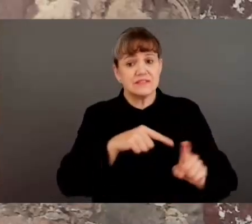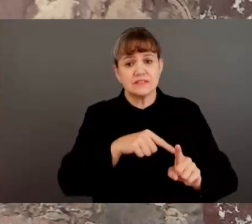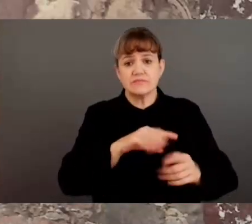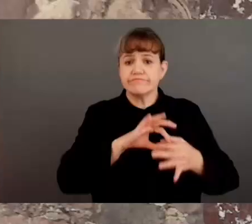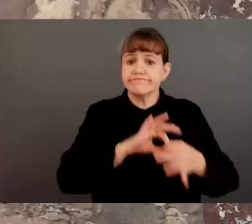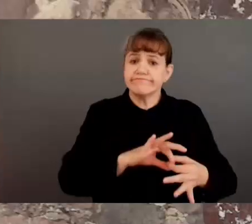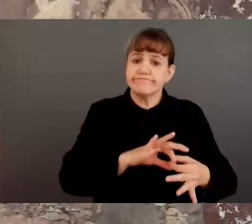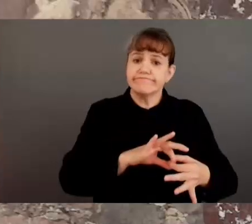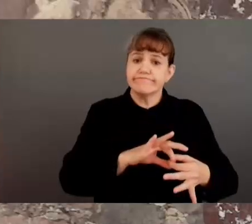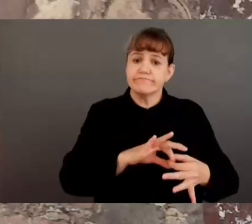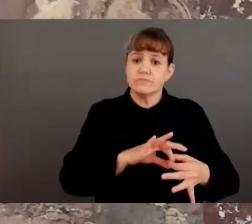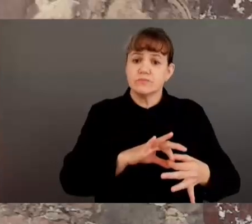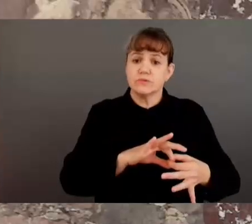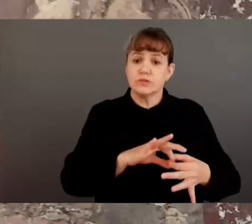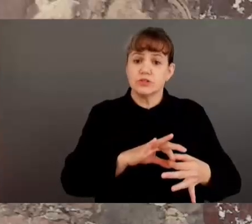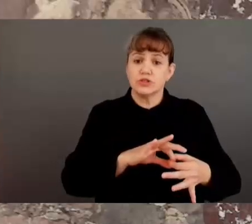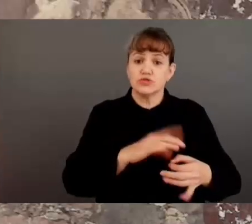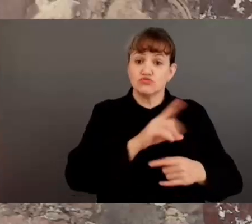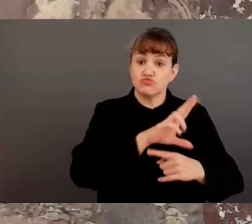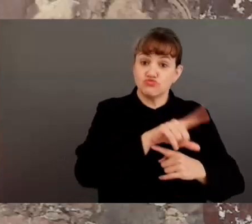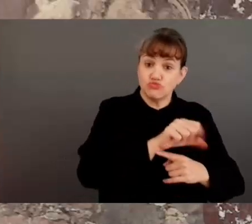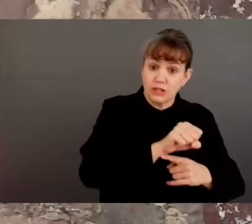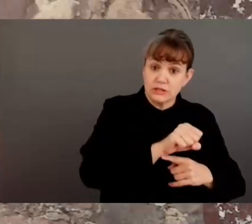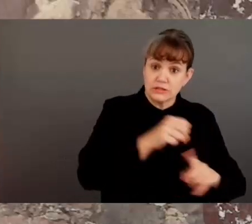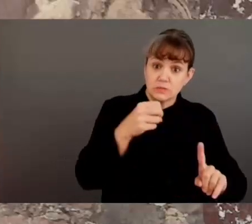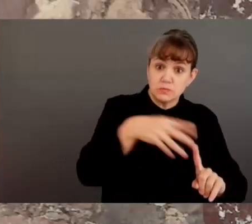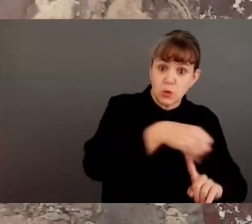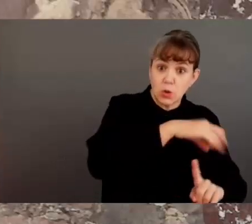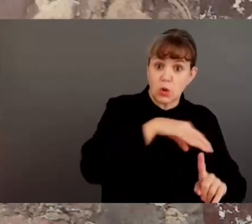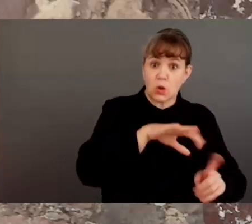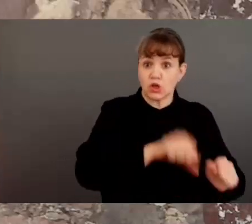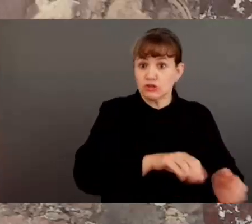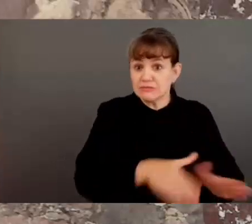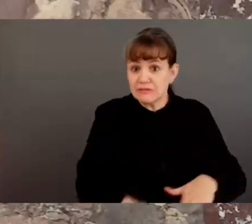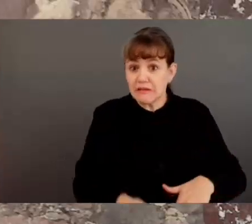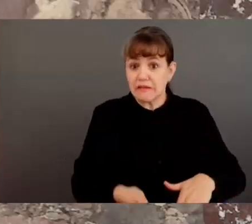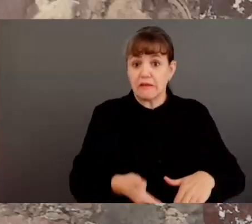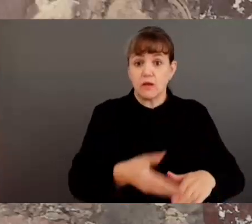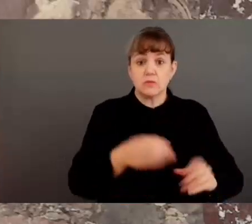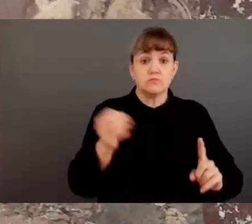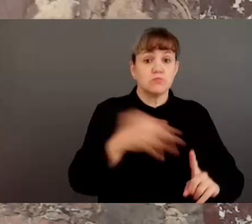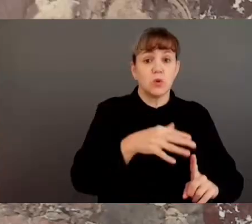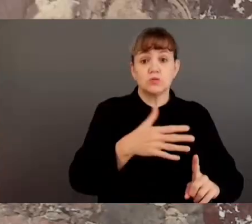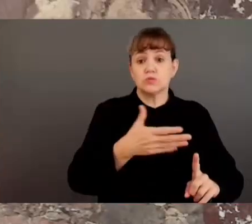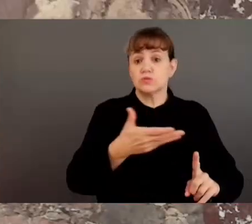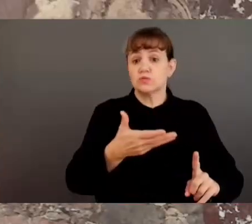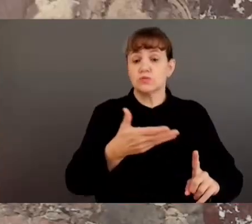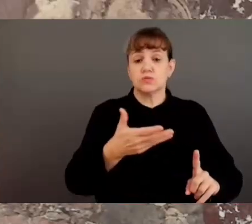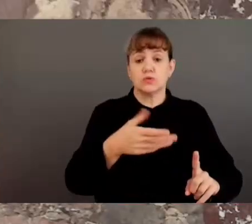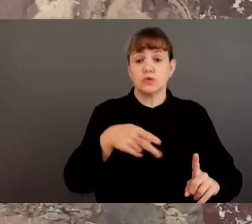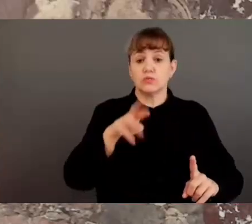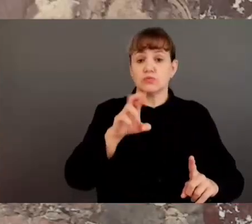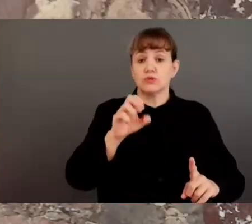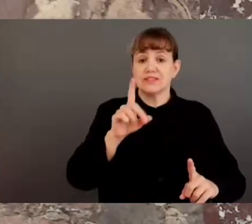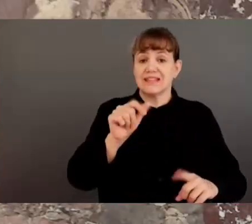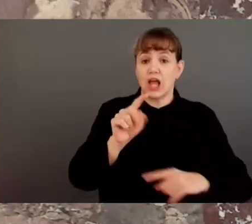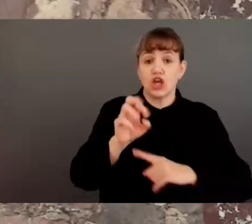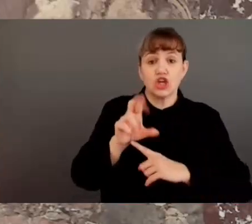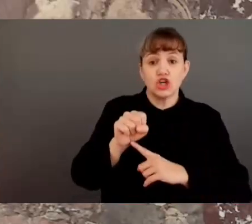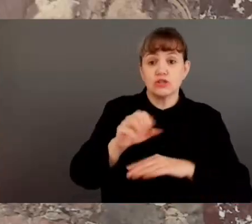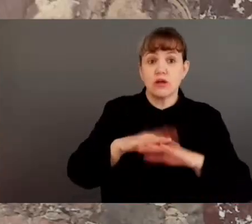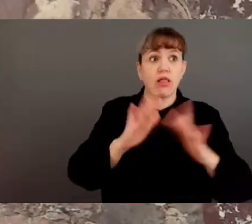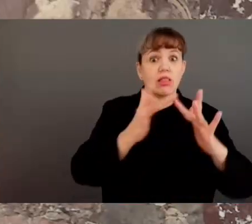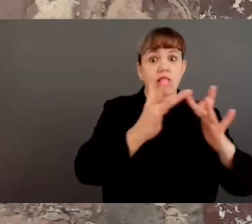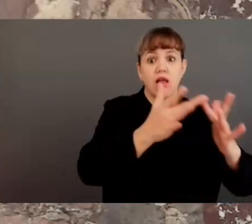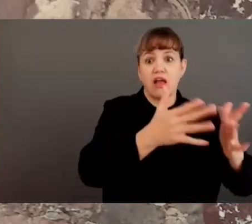them, exposure to predators online, exposure to vaping, exposure to bullying